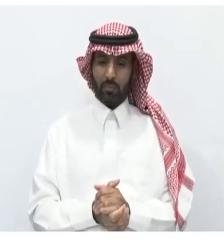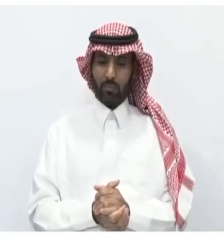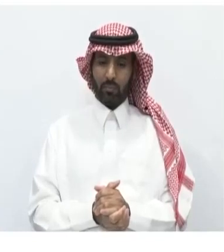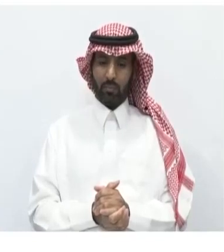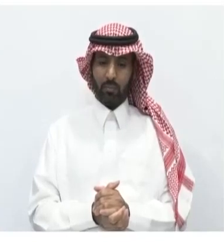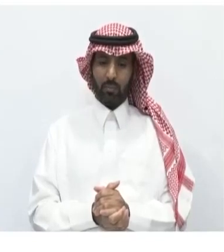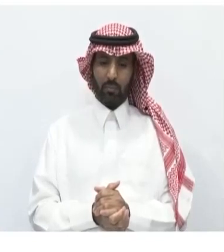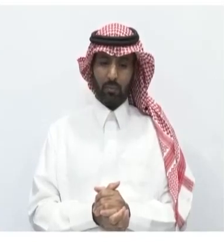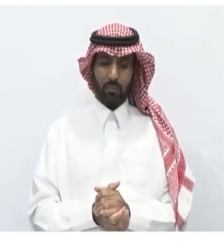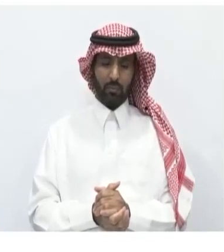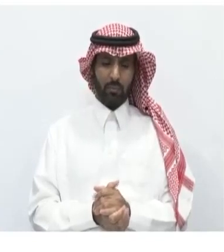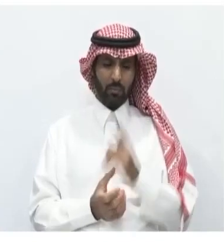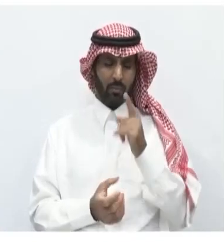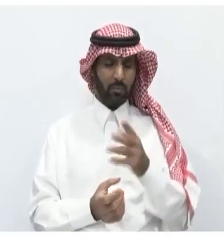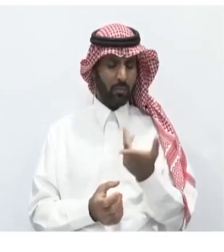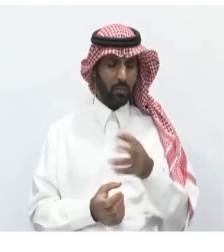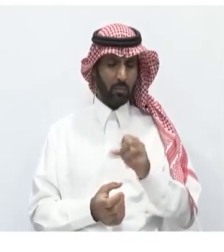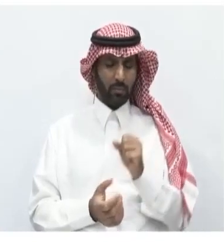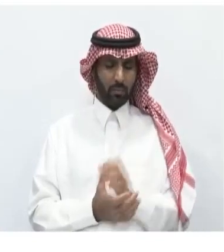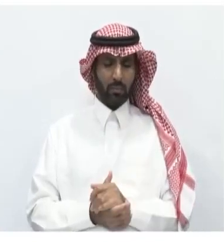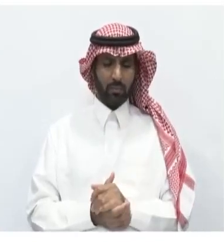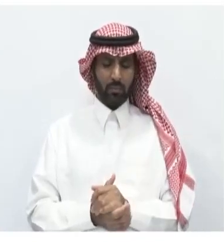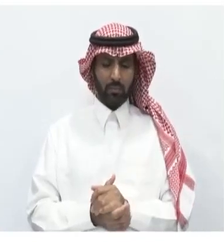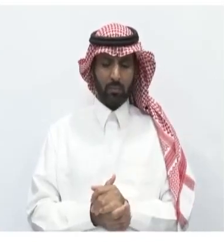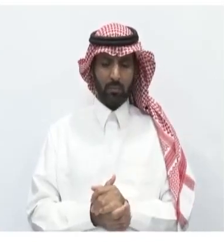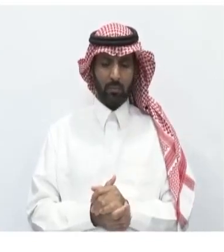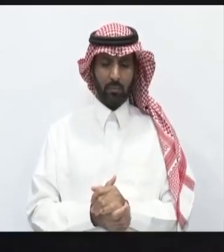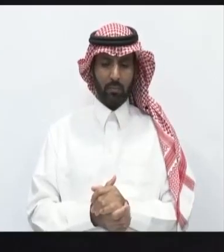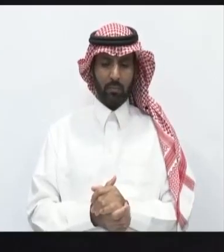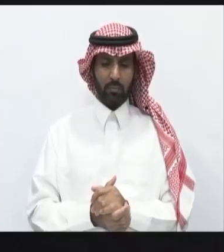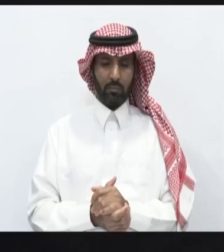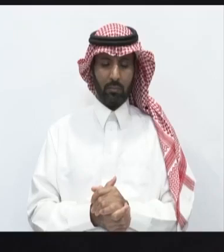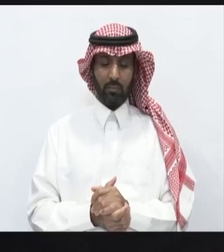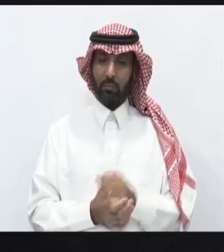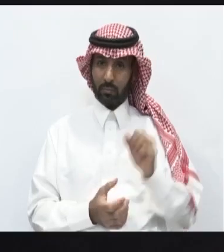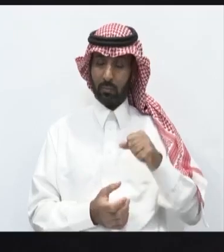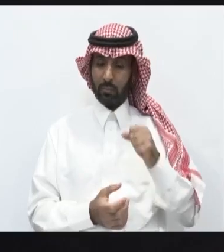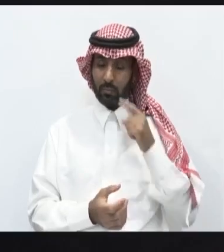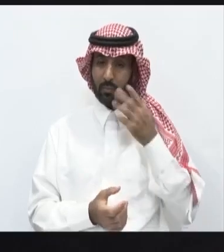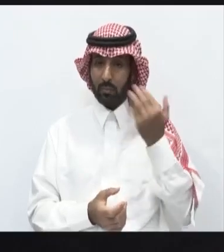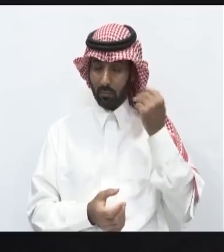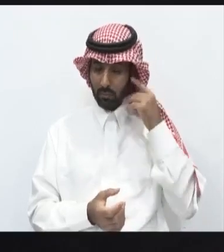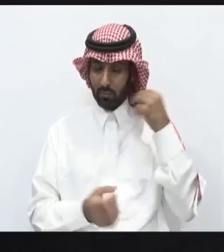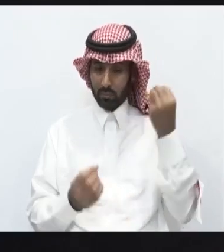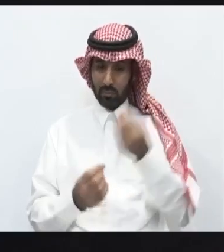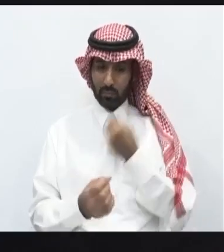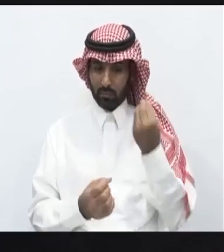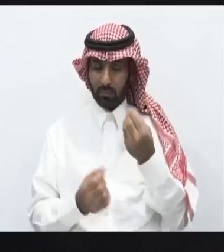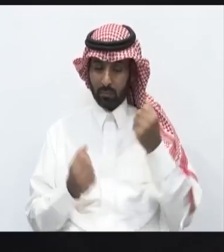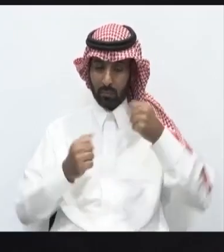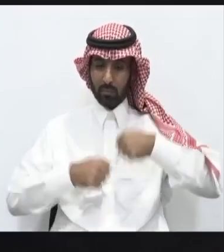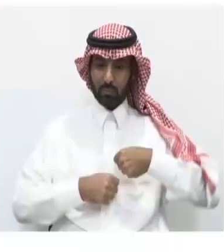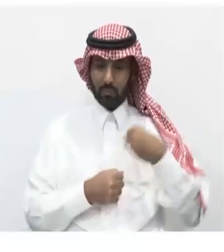So which of these things did you take on your trip? If your answer was yes, that you have been backpacking before. So